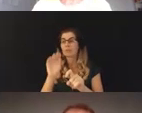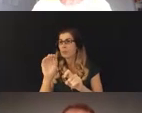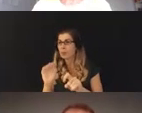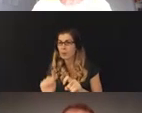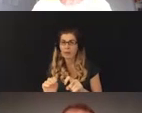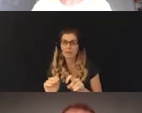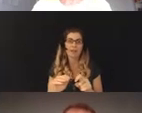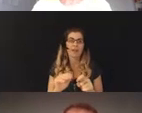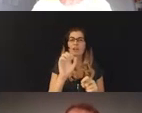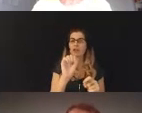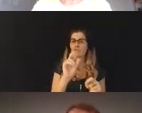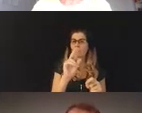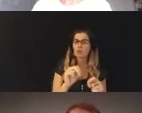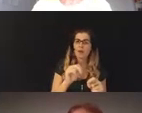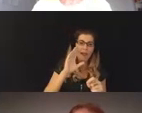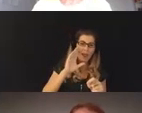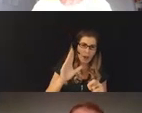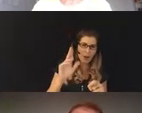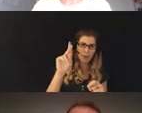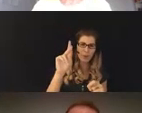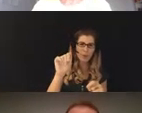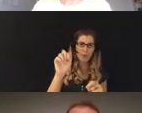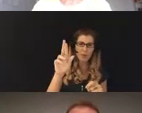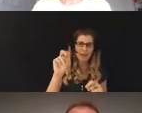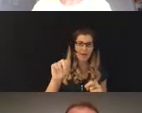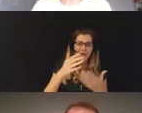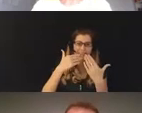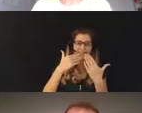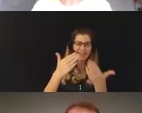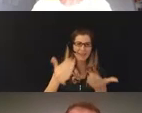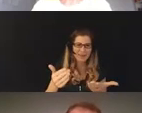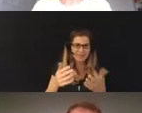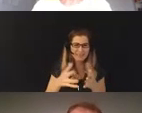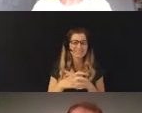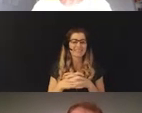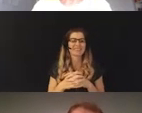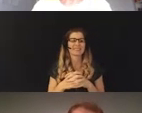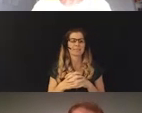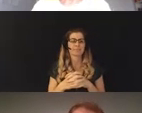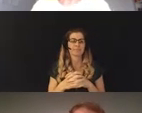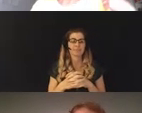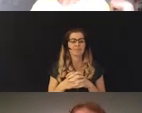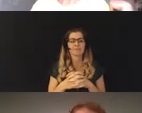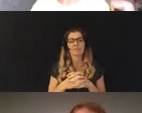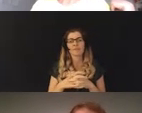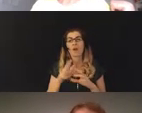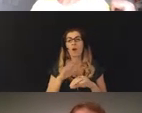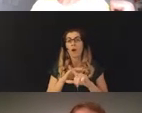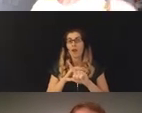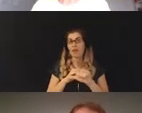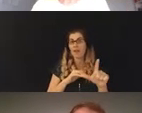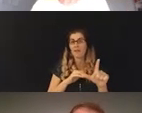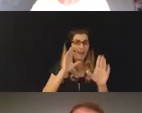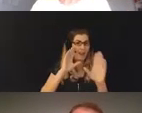end. Hello, Karen. Thank you. And then just to the left a bit, there is, hi